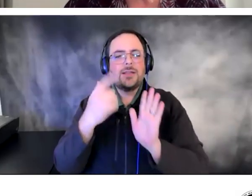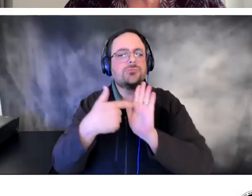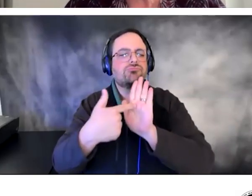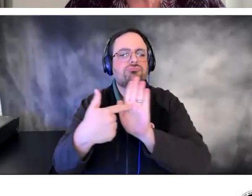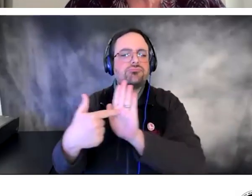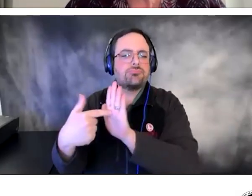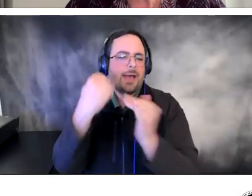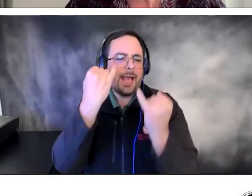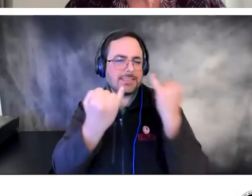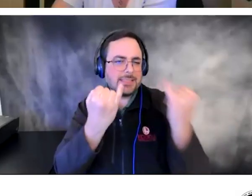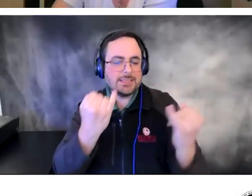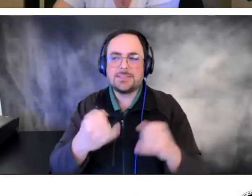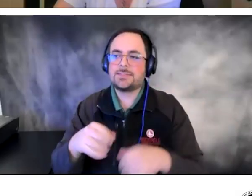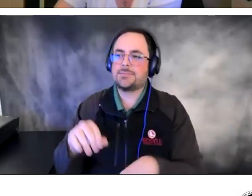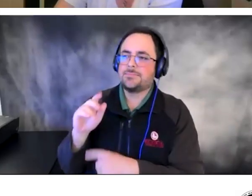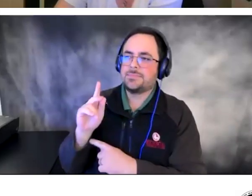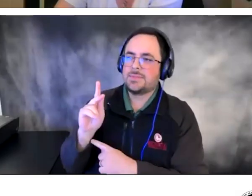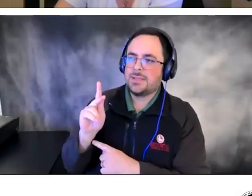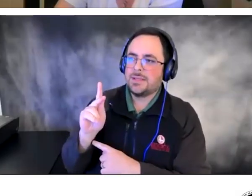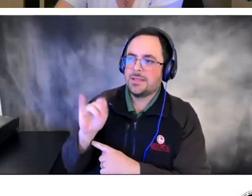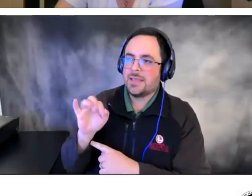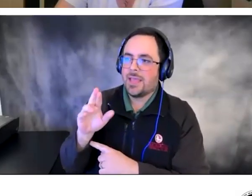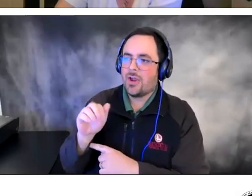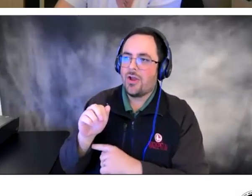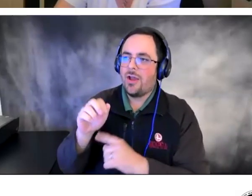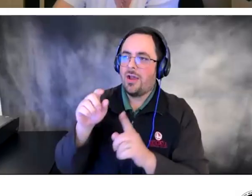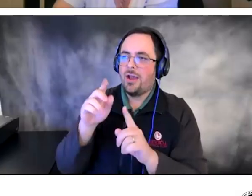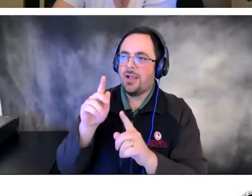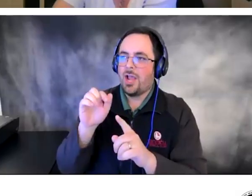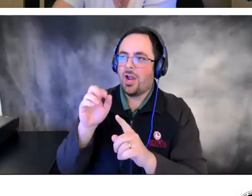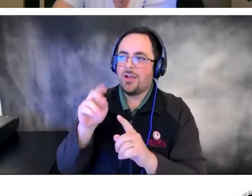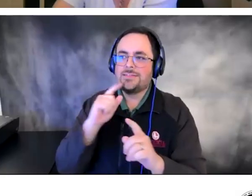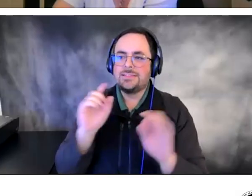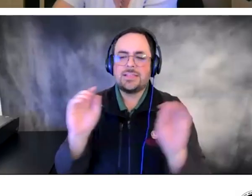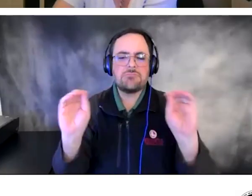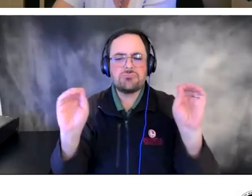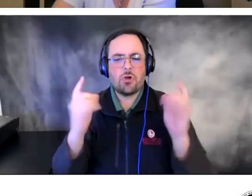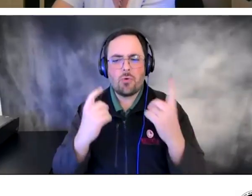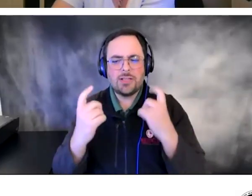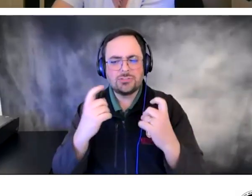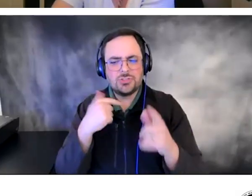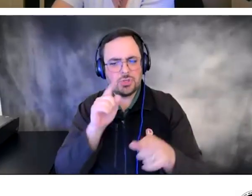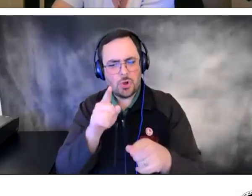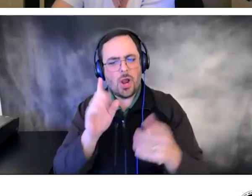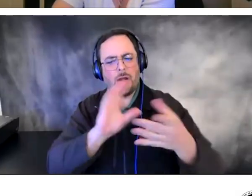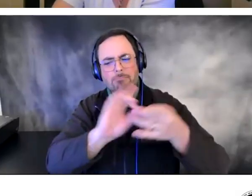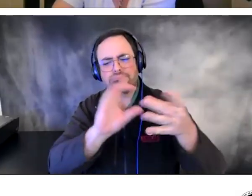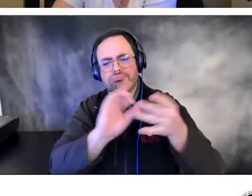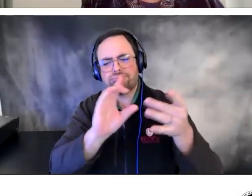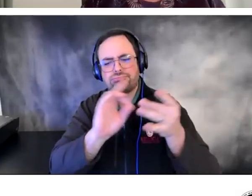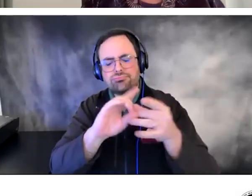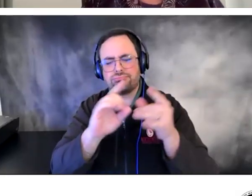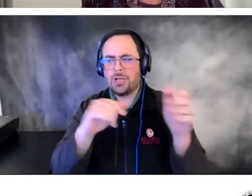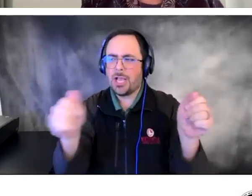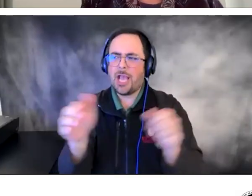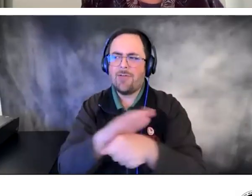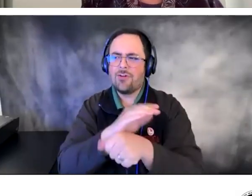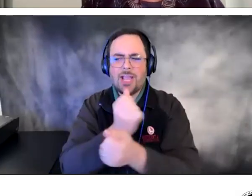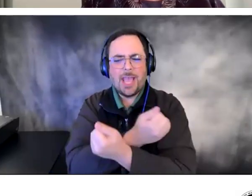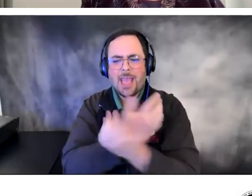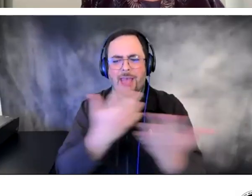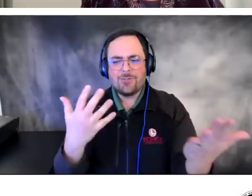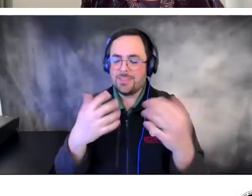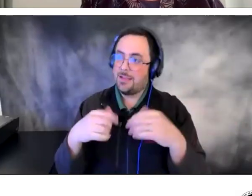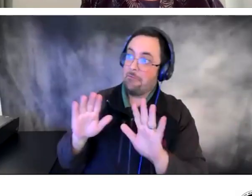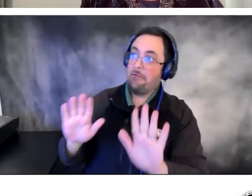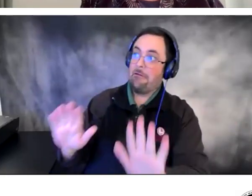session then. And then Karen says, no questions because Susan is covering this topic so well. Oh,